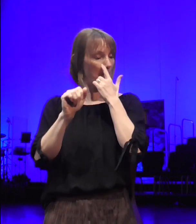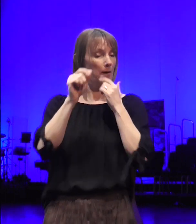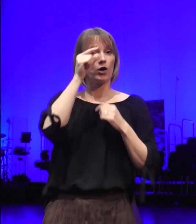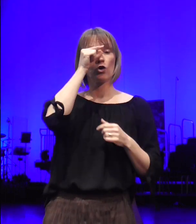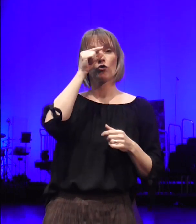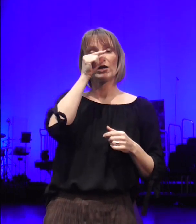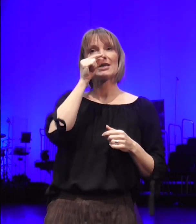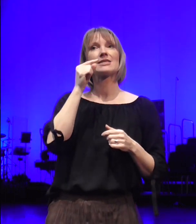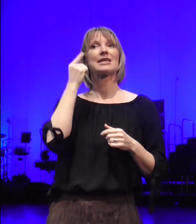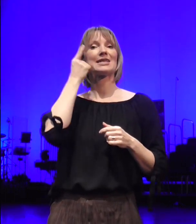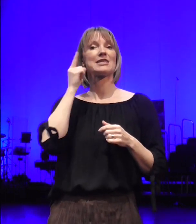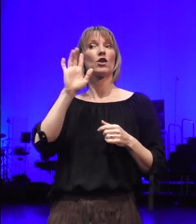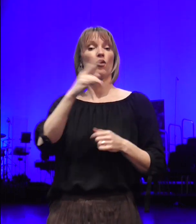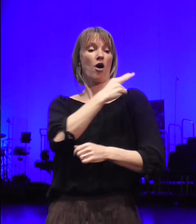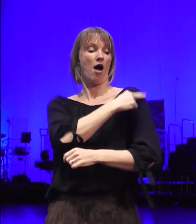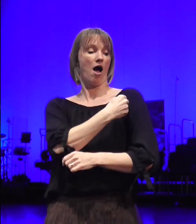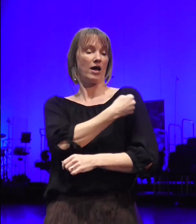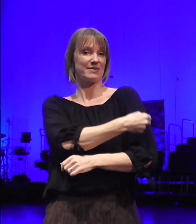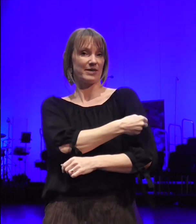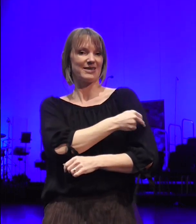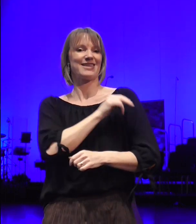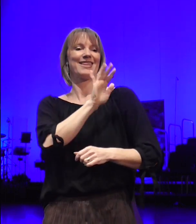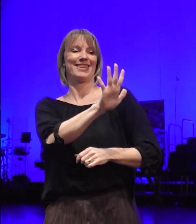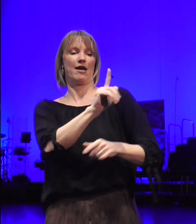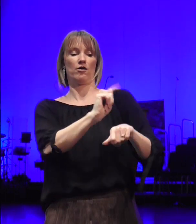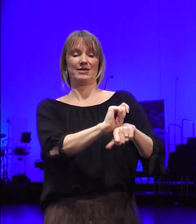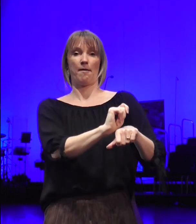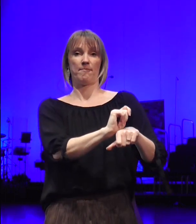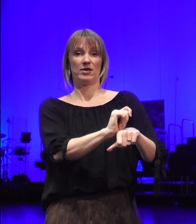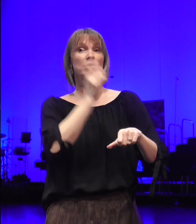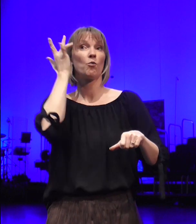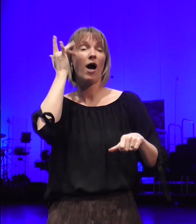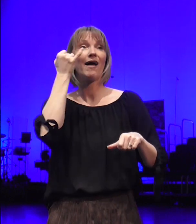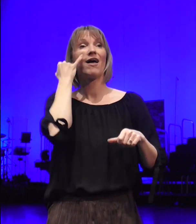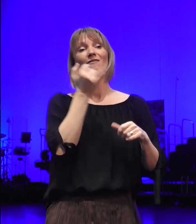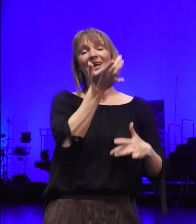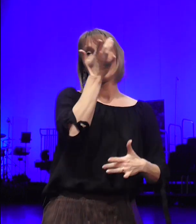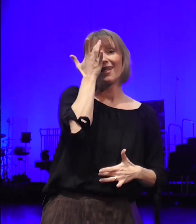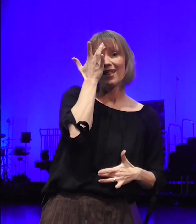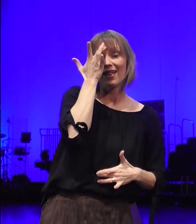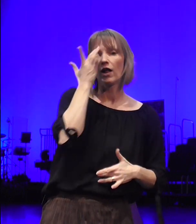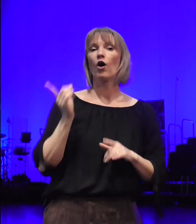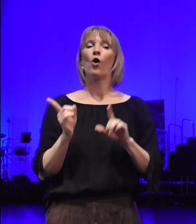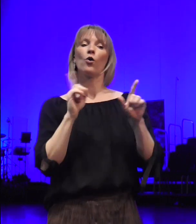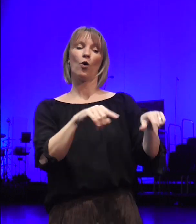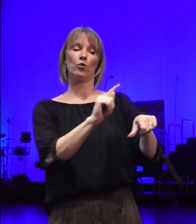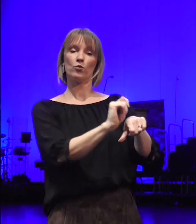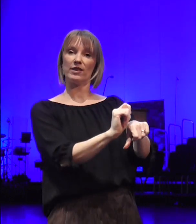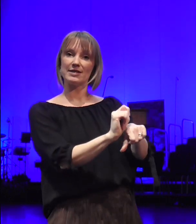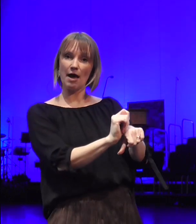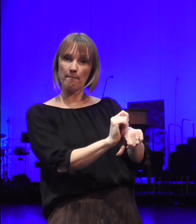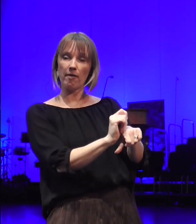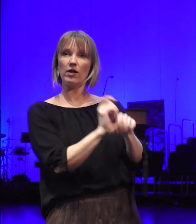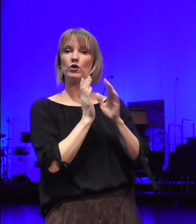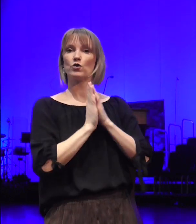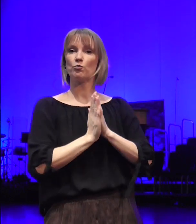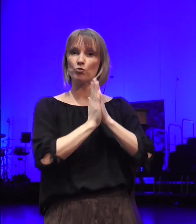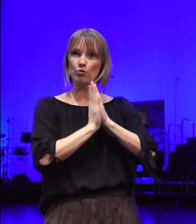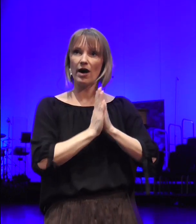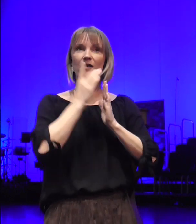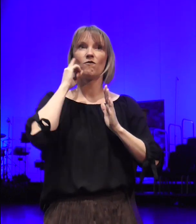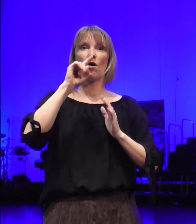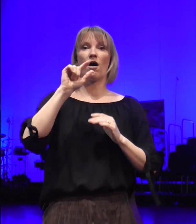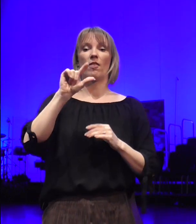their hospitals their temples, because if you were ill, you would go to the temple to pray for